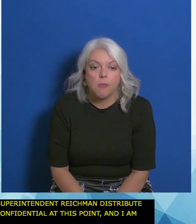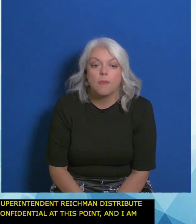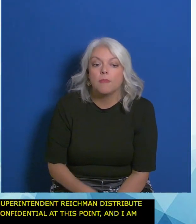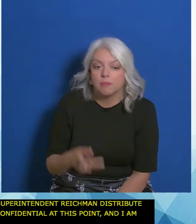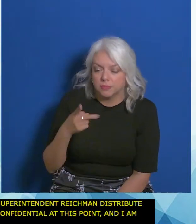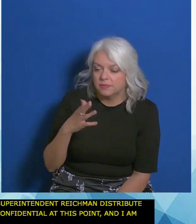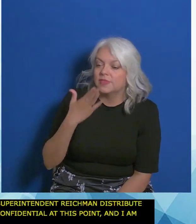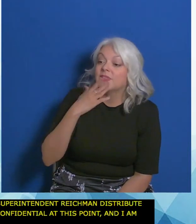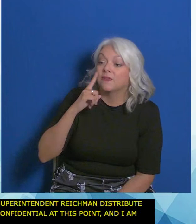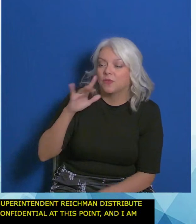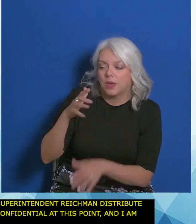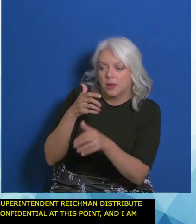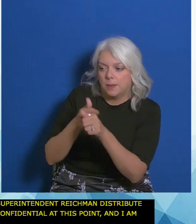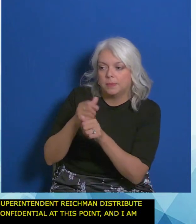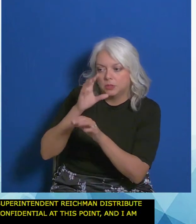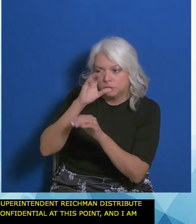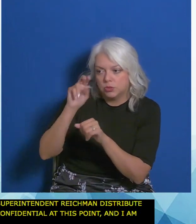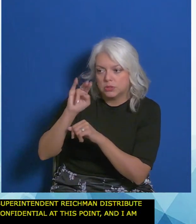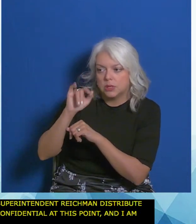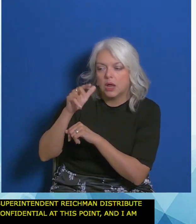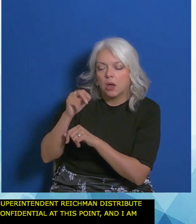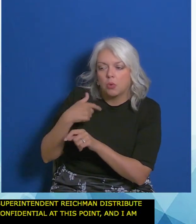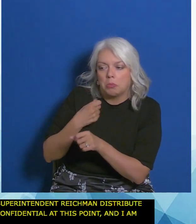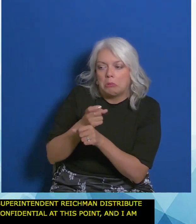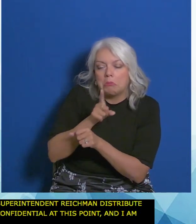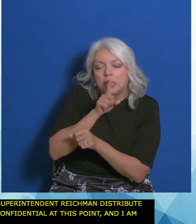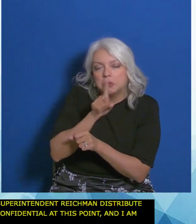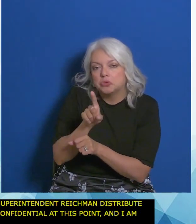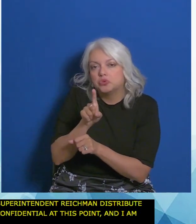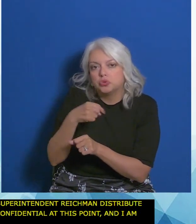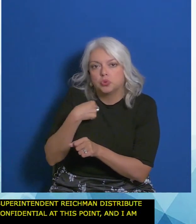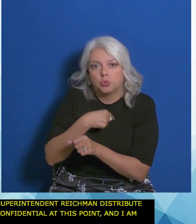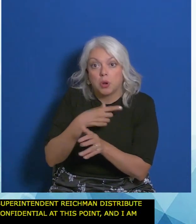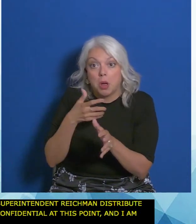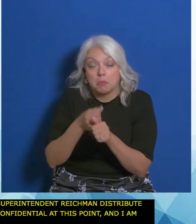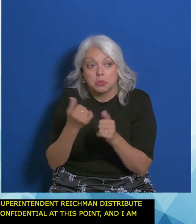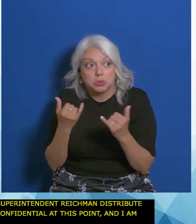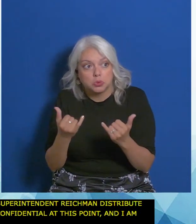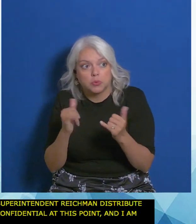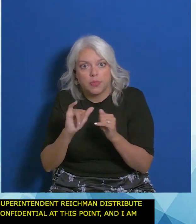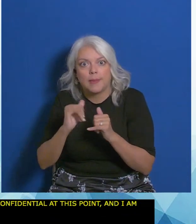Okay, I appreciate that update. Thank you. I just want to make sure that we are up to date